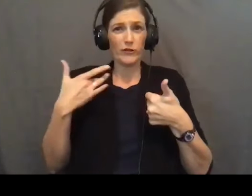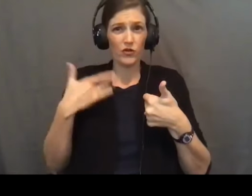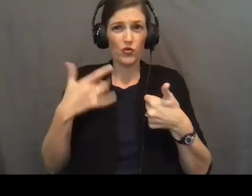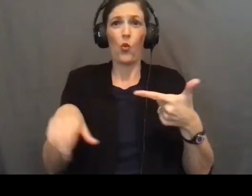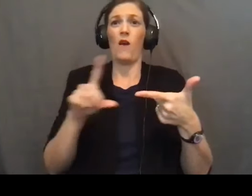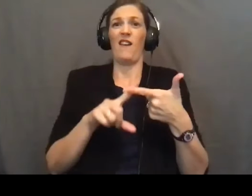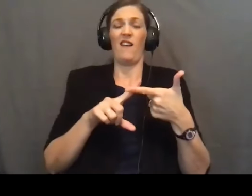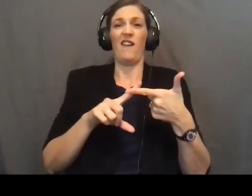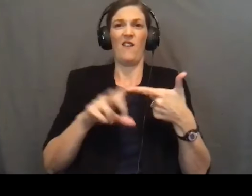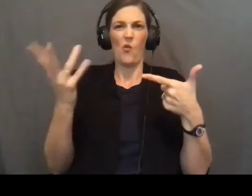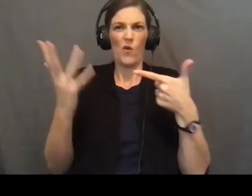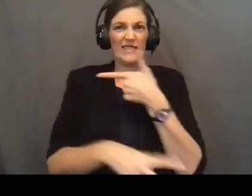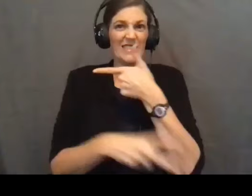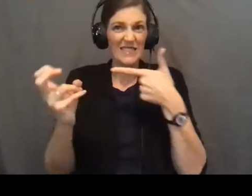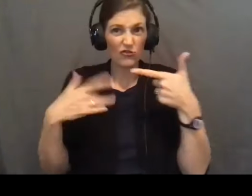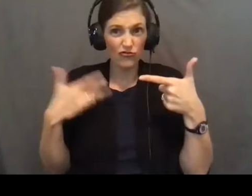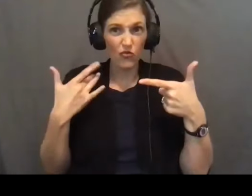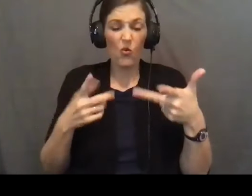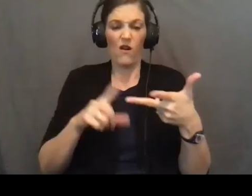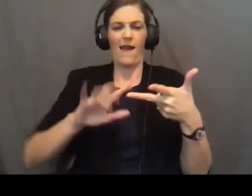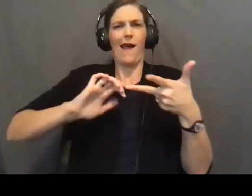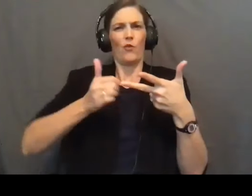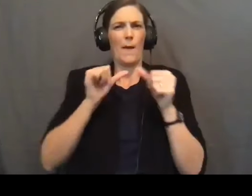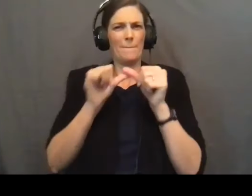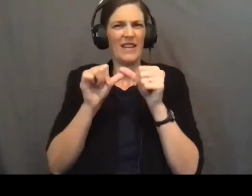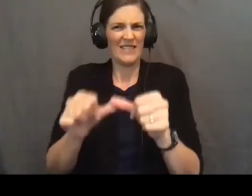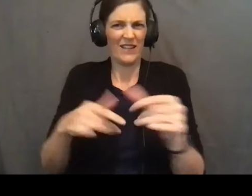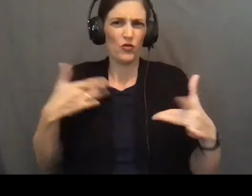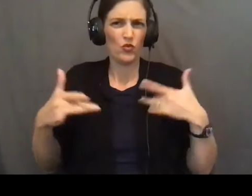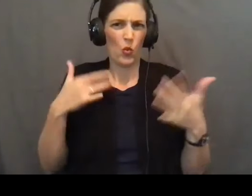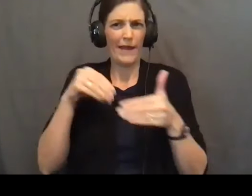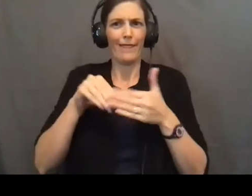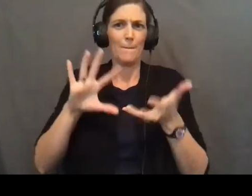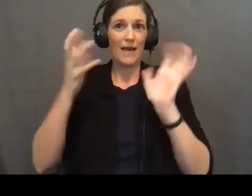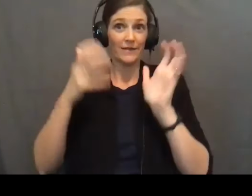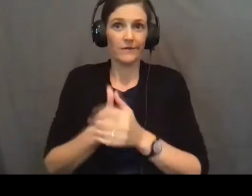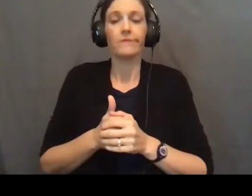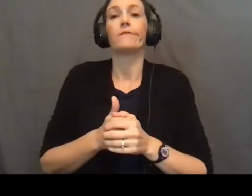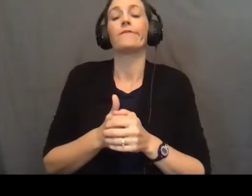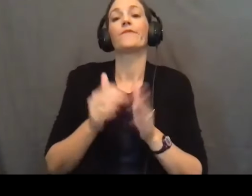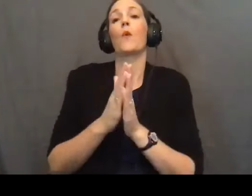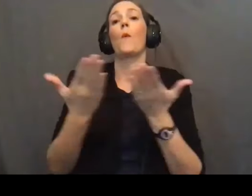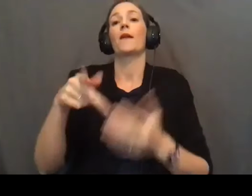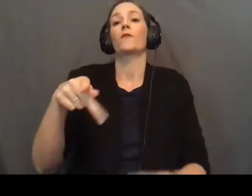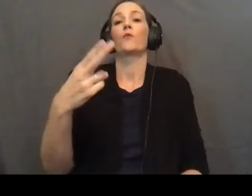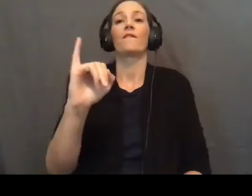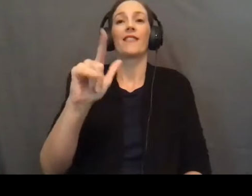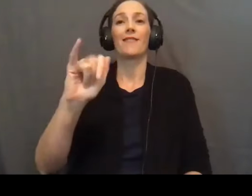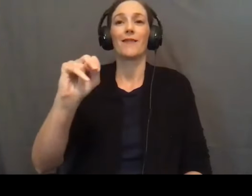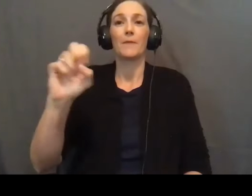And how do I maintain my joy in my mess? So let's open our Bibles today to Philippians chapter 4.